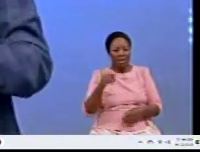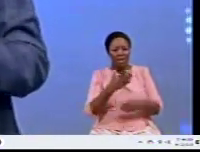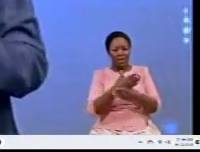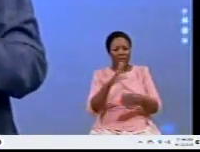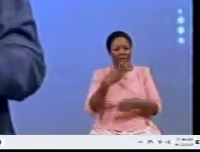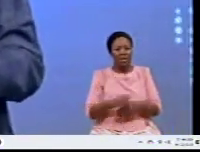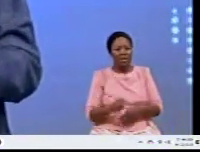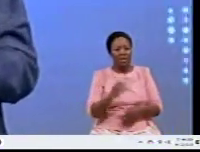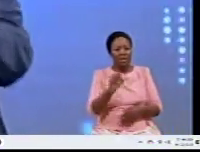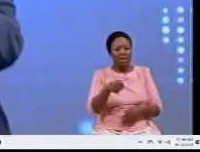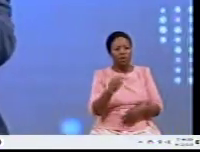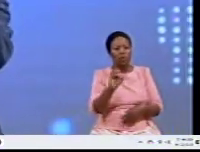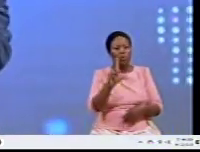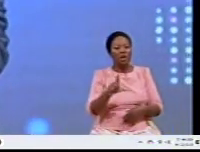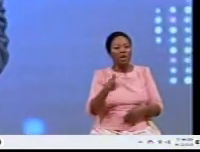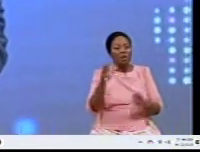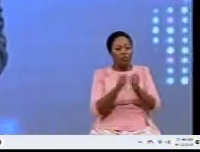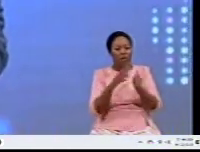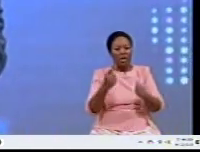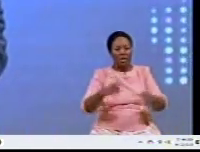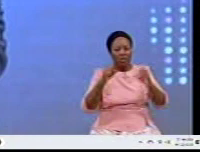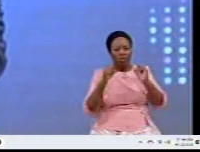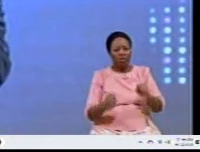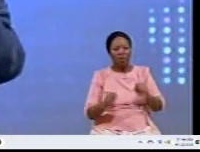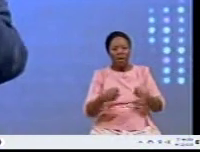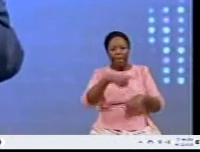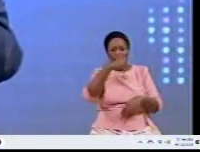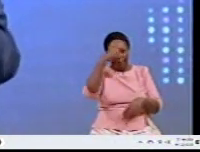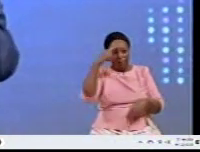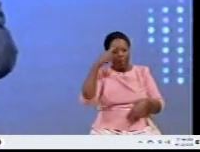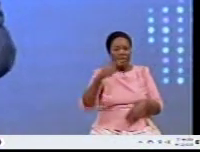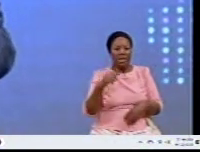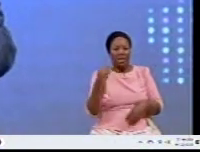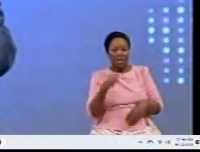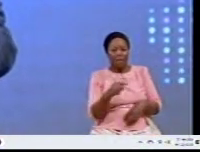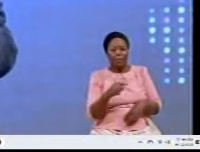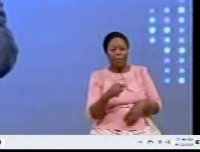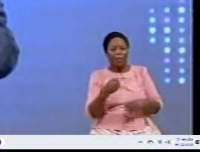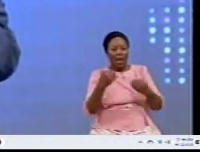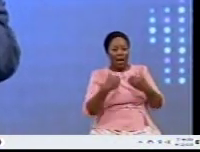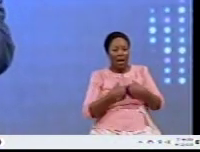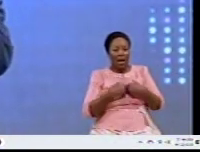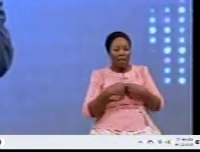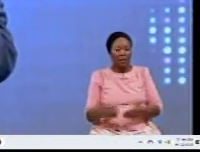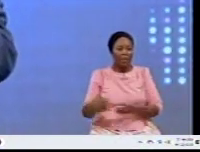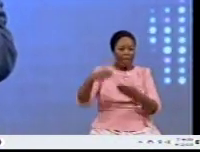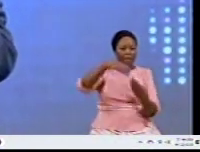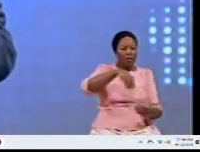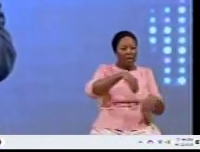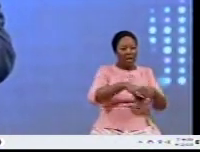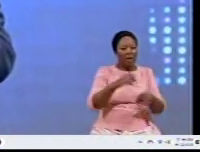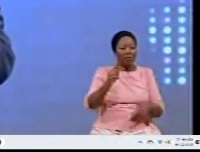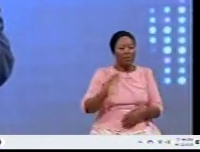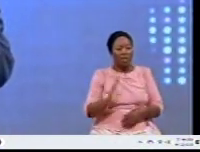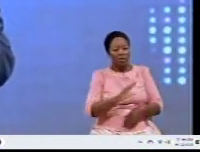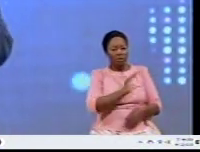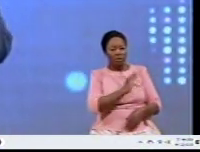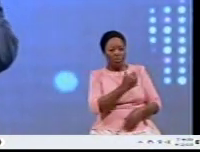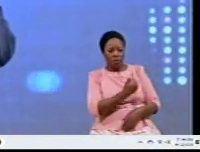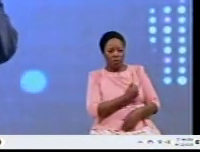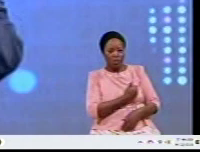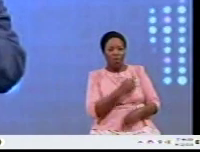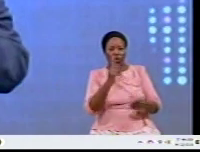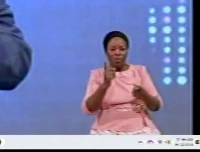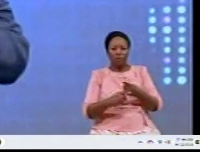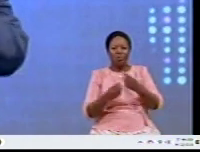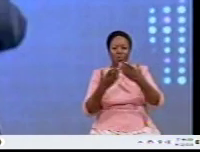spoil with the strong, because he has poured out his soul unto